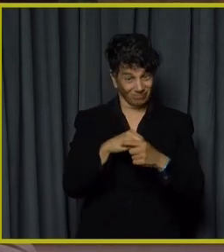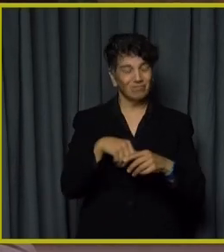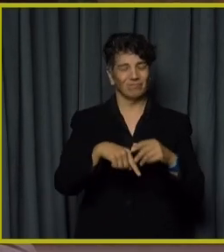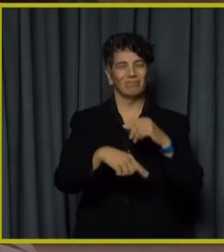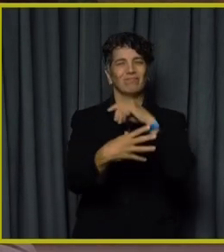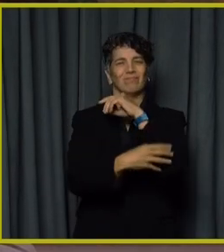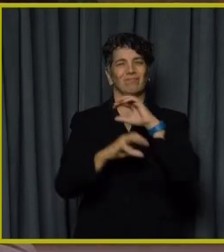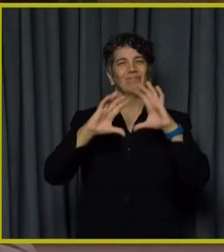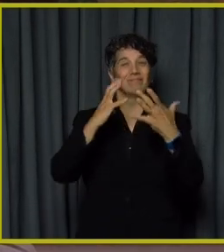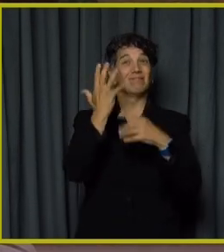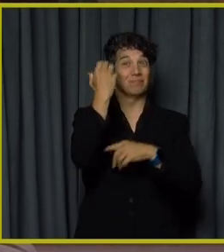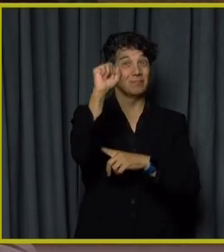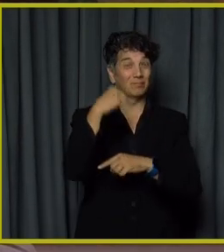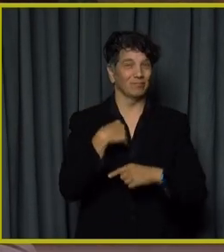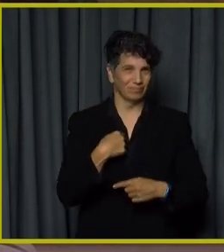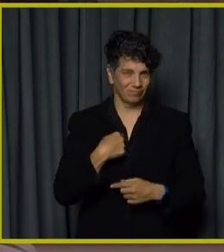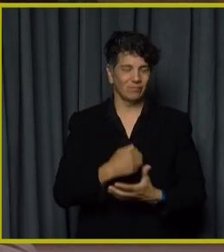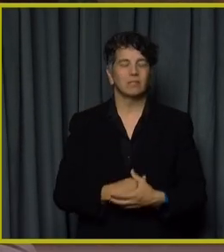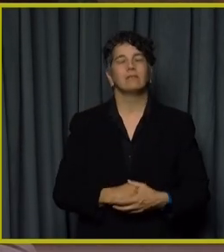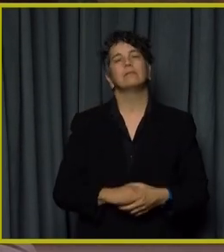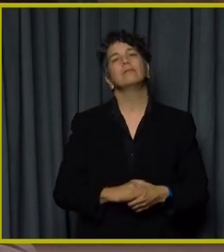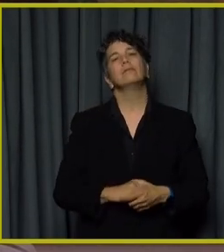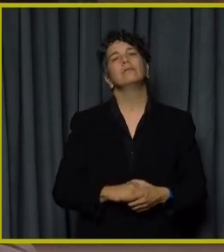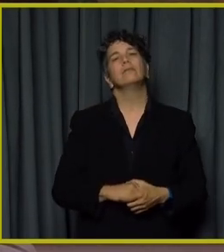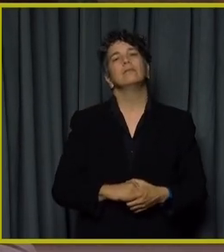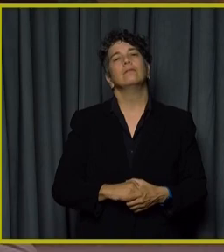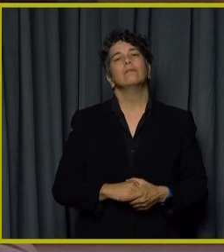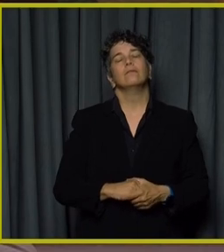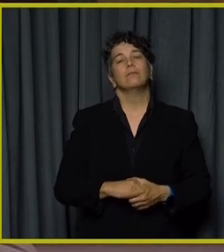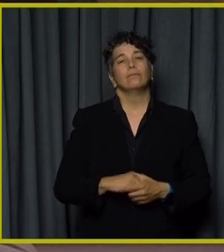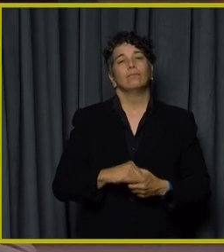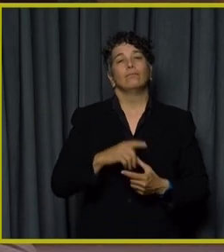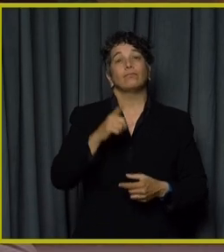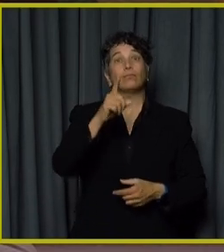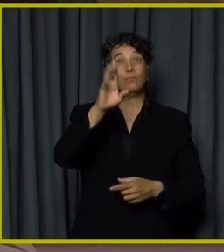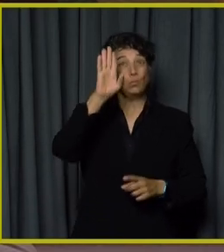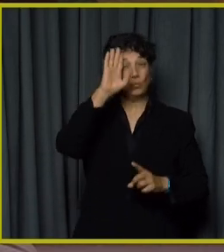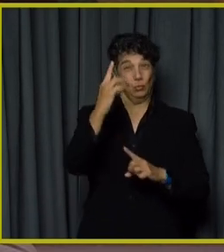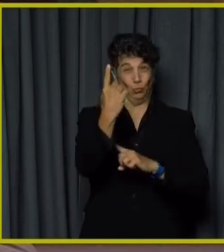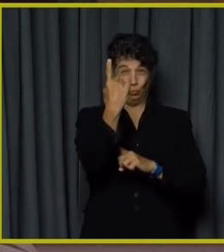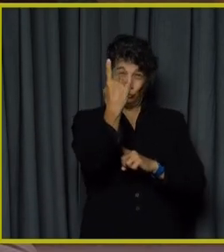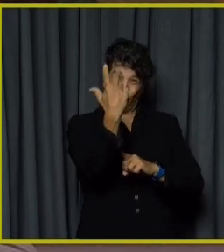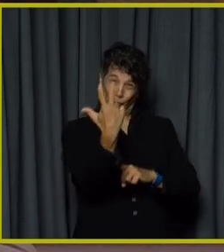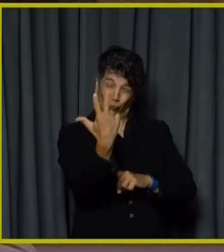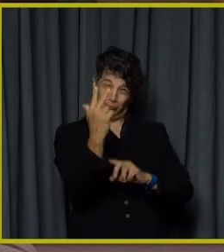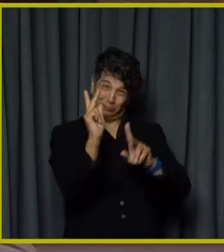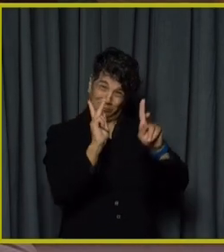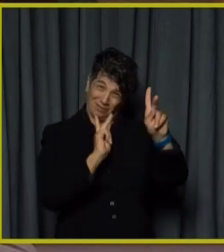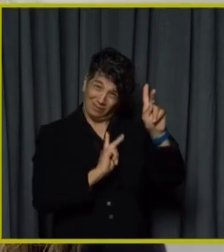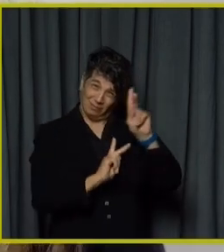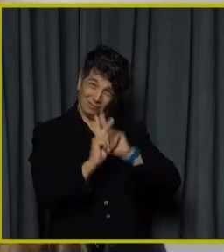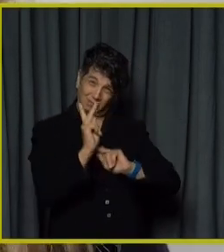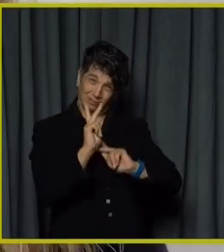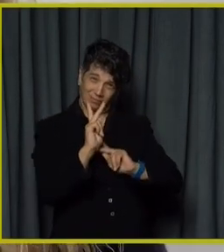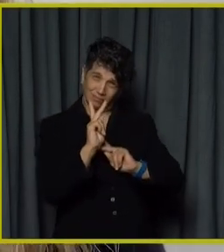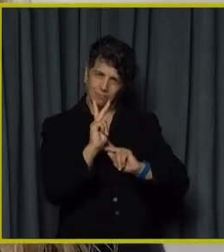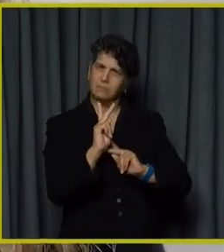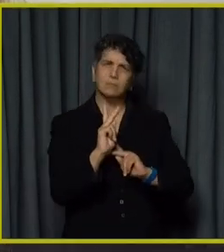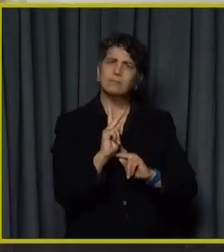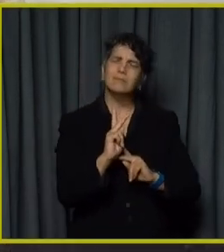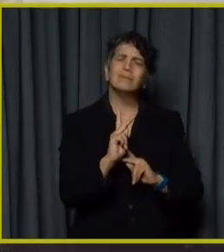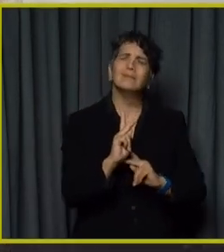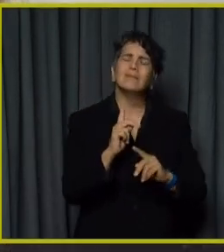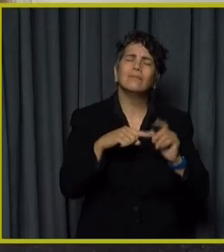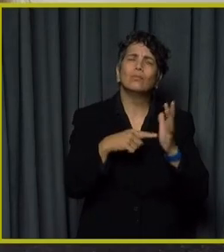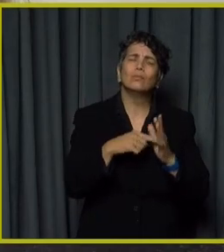revival. Did you know that a third of the people in this country cannot afford water? The accidents